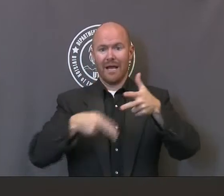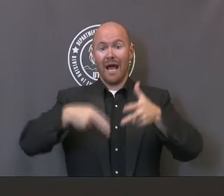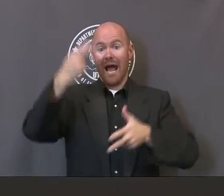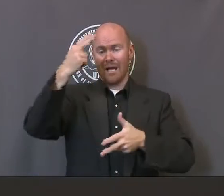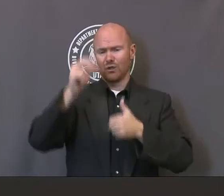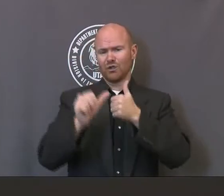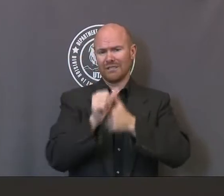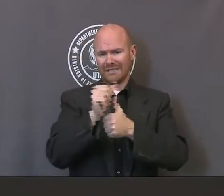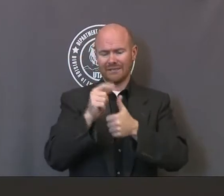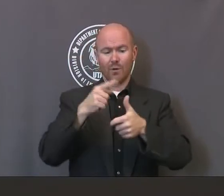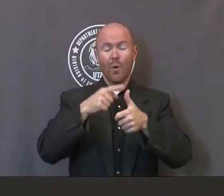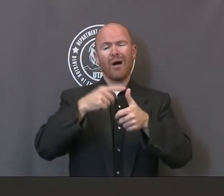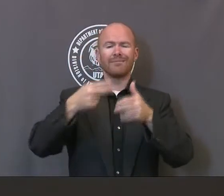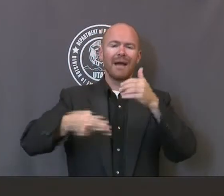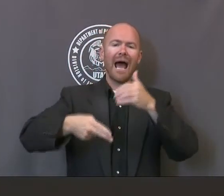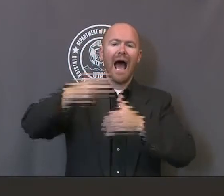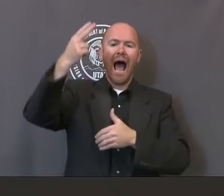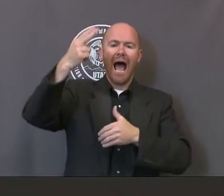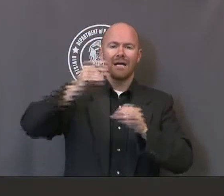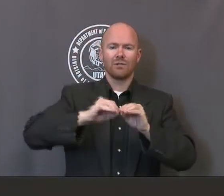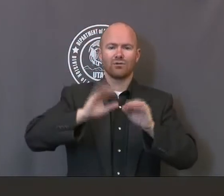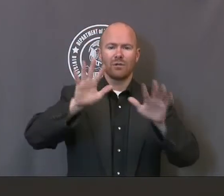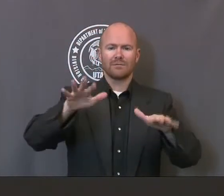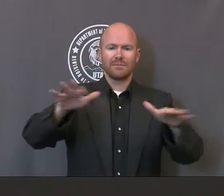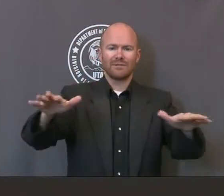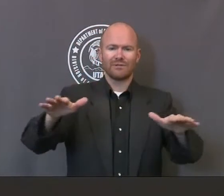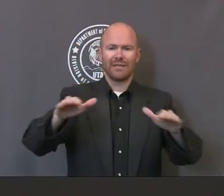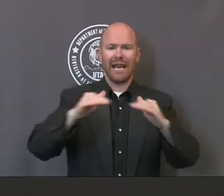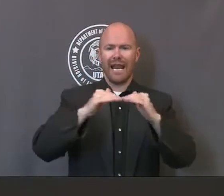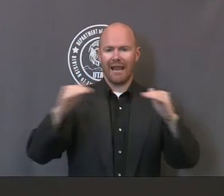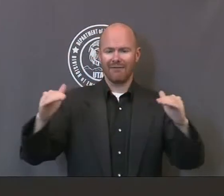high transmission level. We're all getting used to the new language.